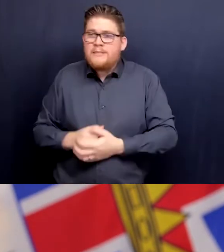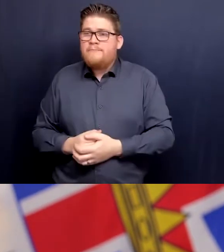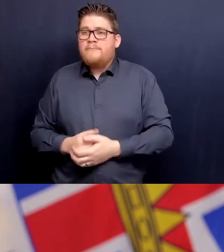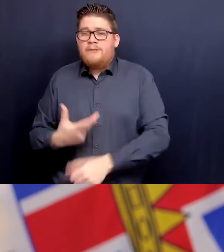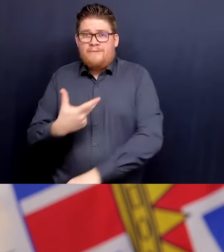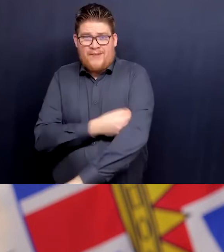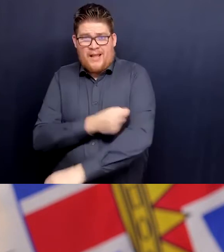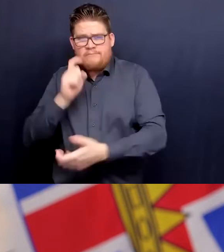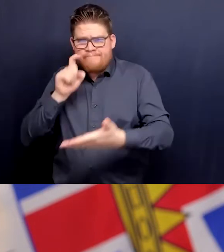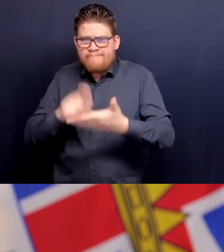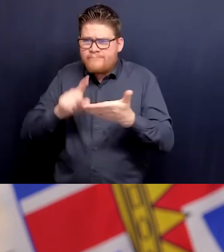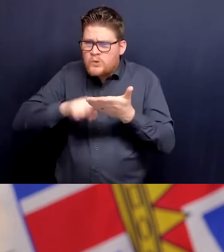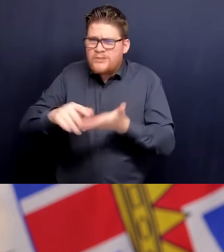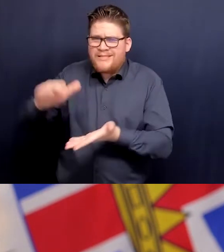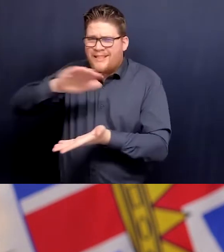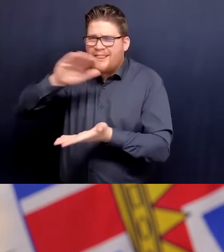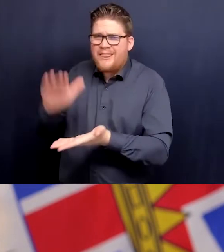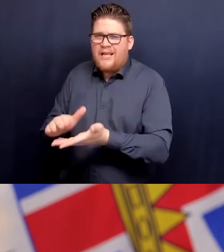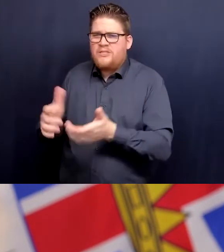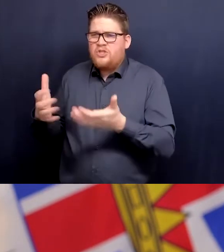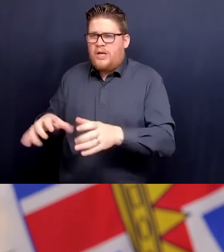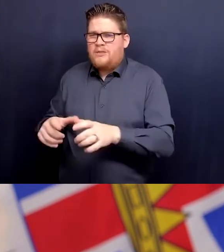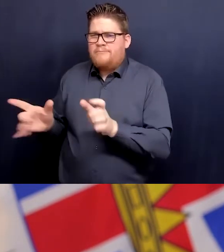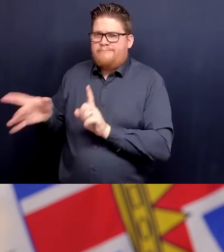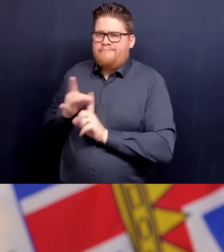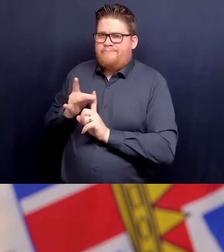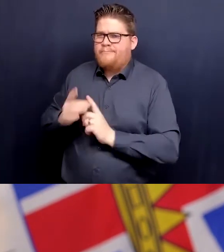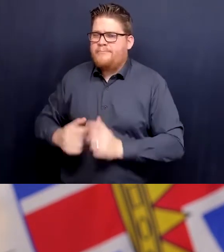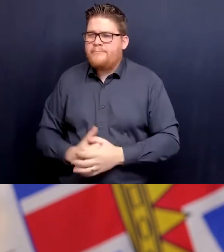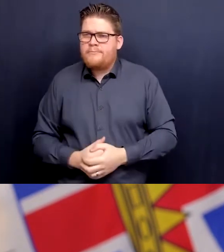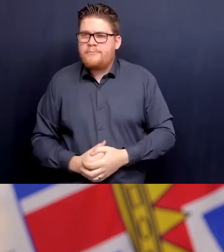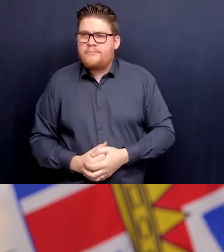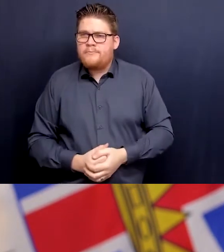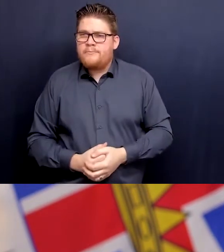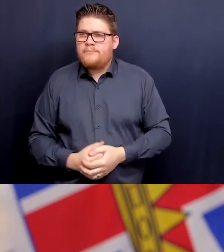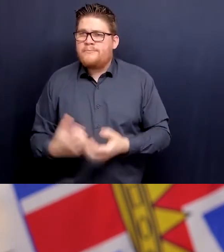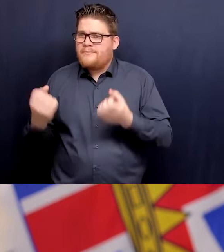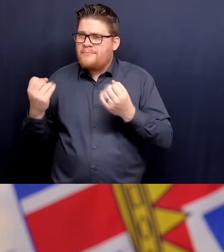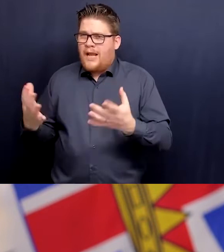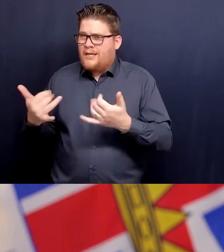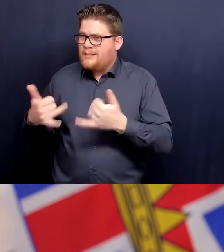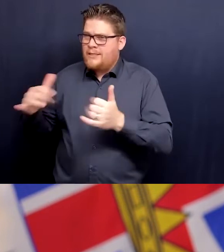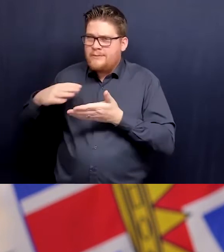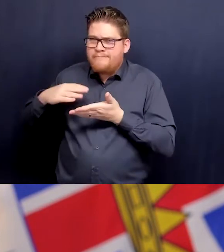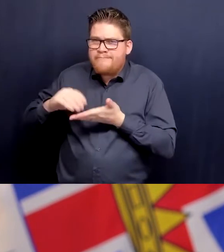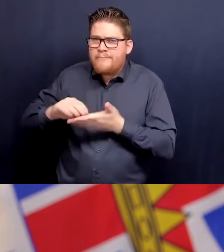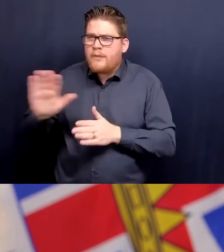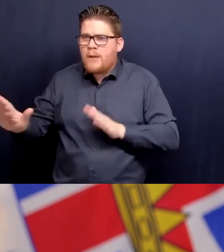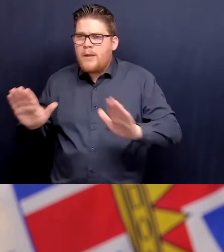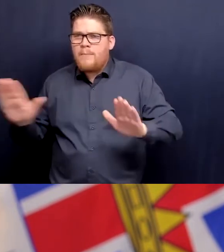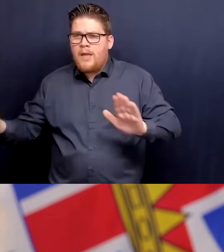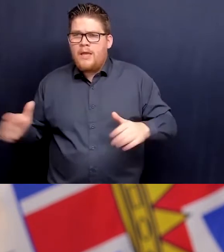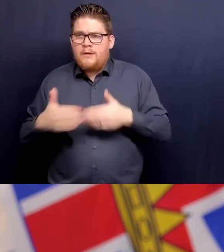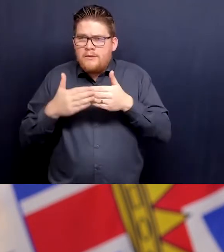breakthrough infection. So there's also many things we don't yet know about long-term effects of COVID, and some of